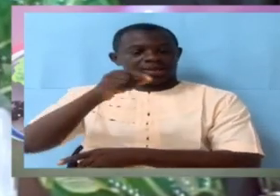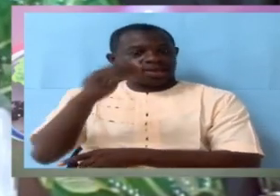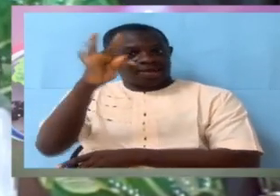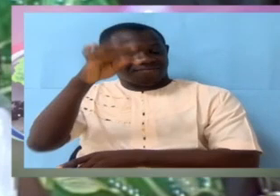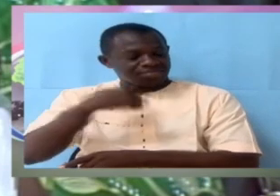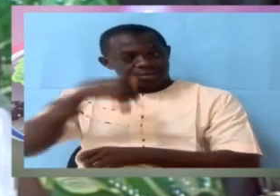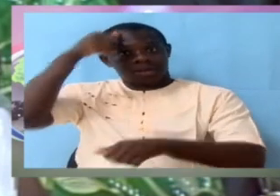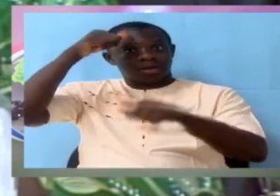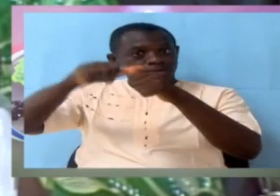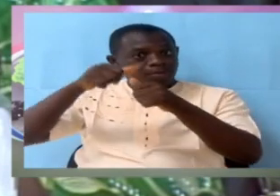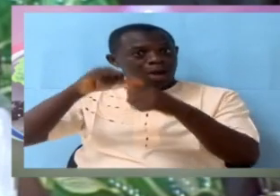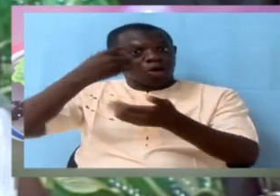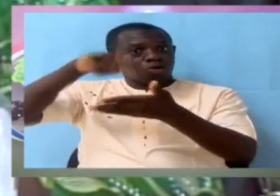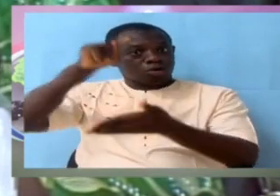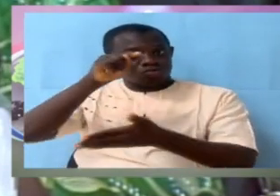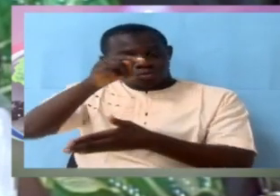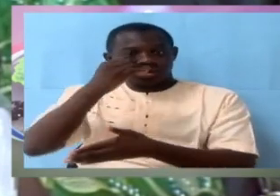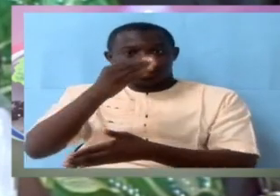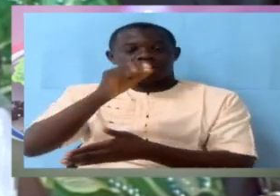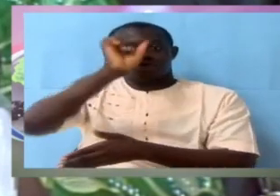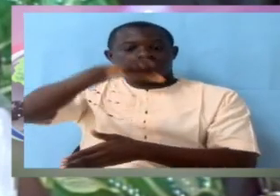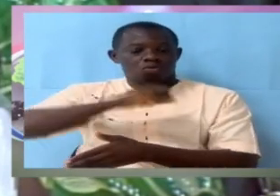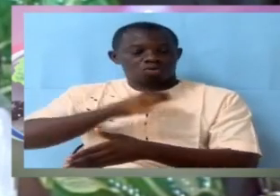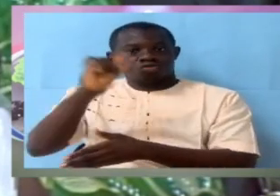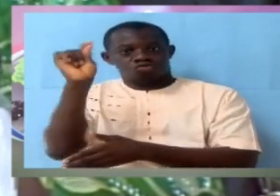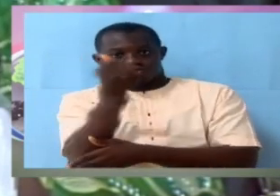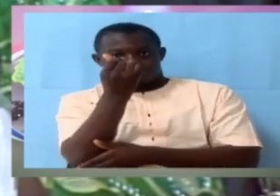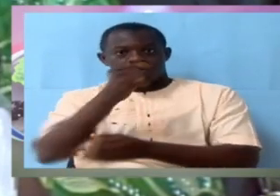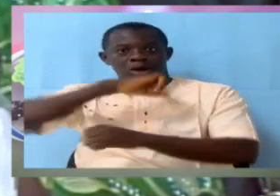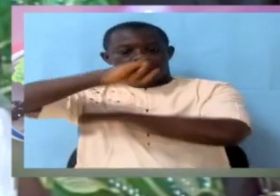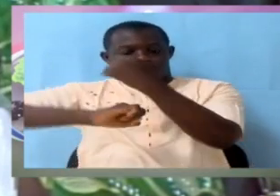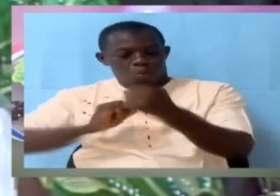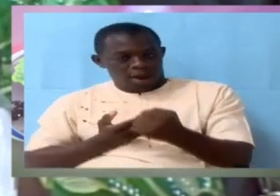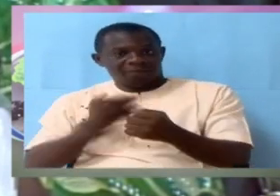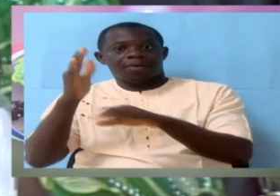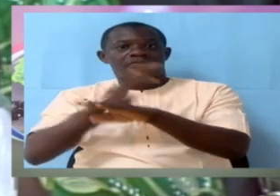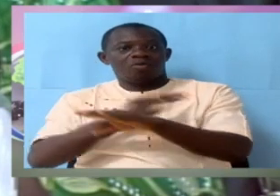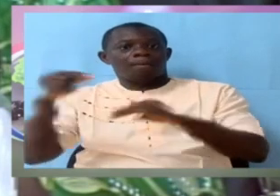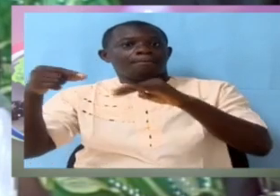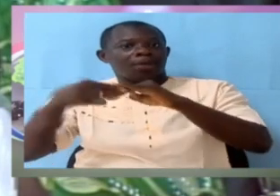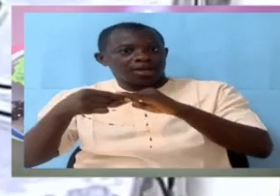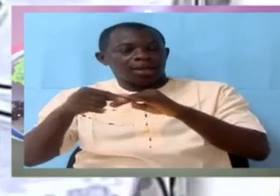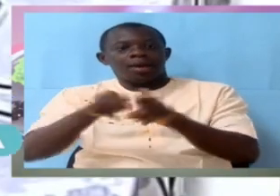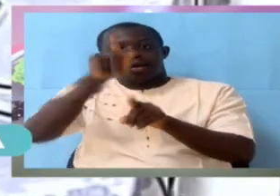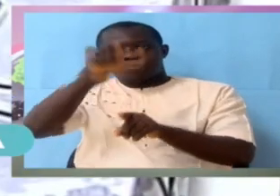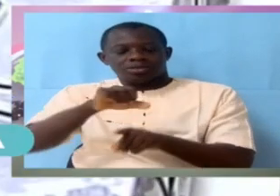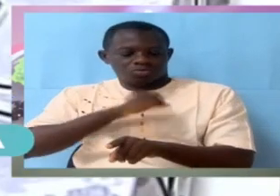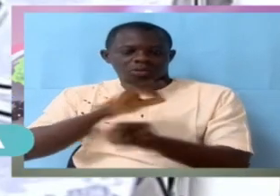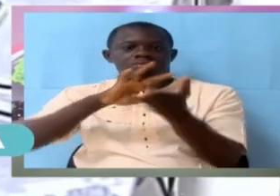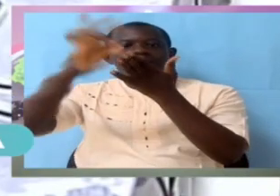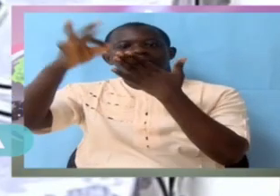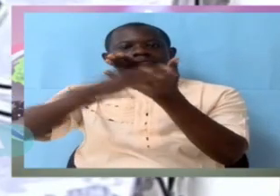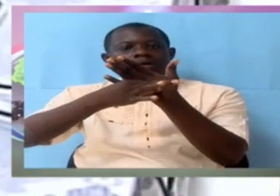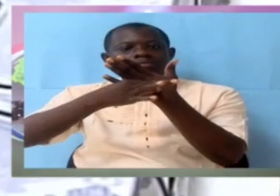remember correctly, that you are saying that the bride, the new wife that you married, is the person who infected you with this virus.